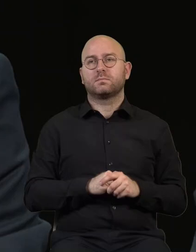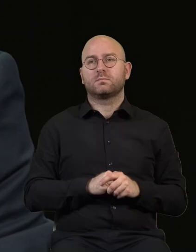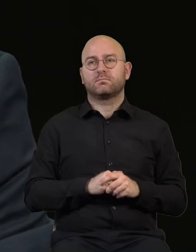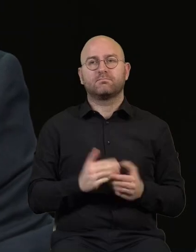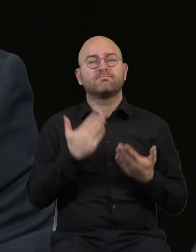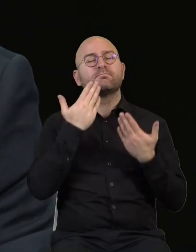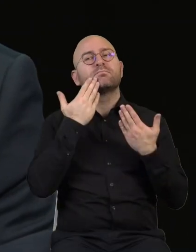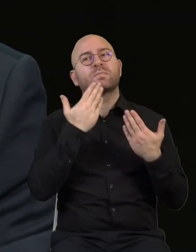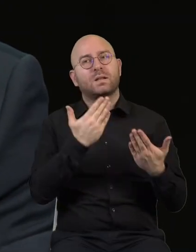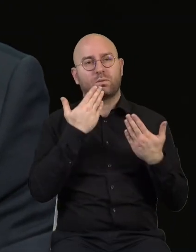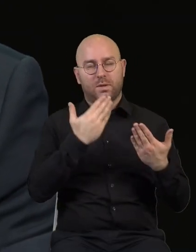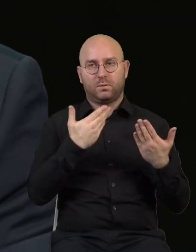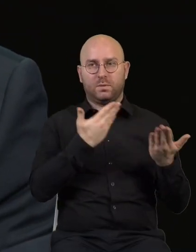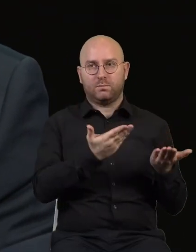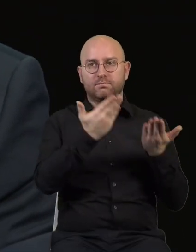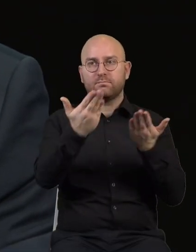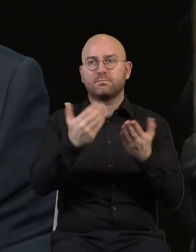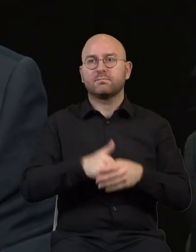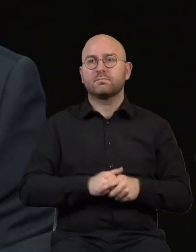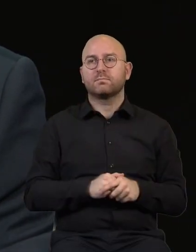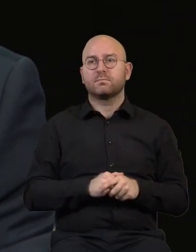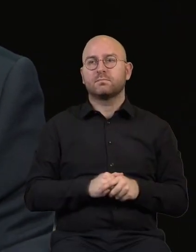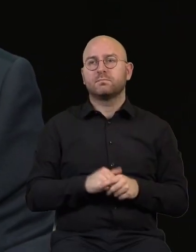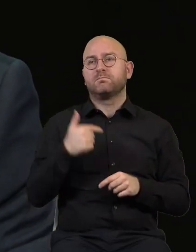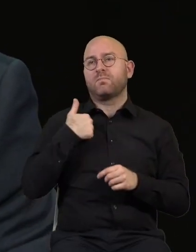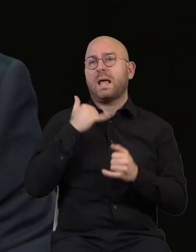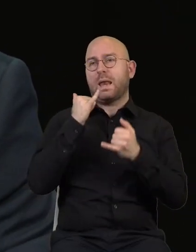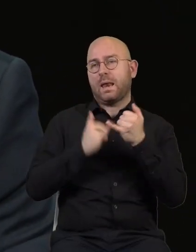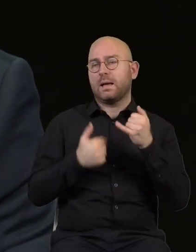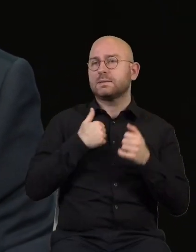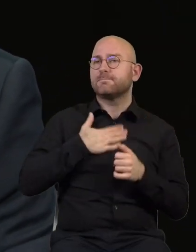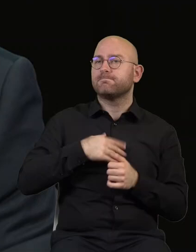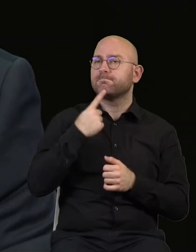need decision makers, people, experts being able